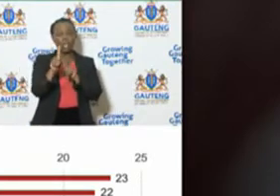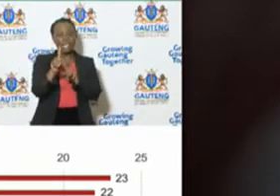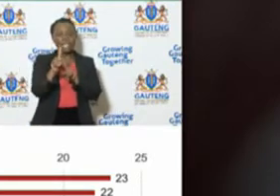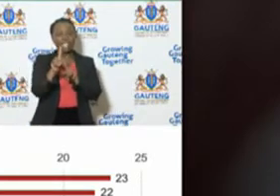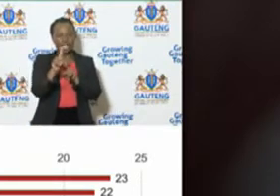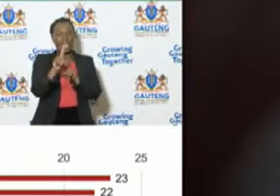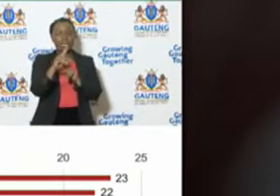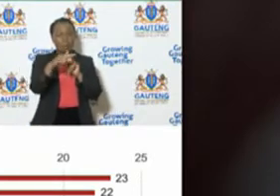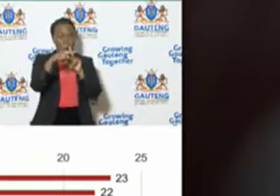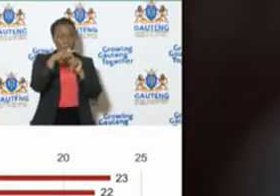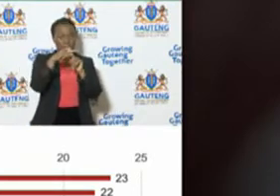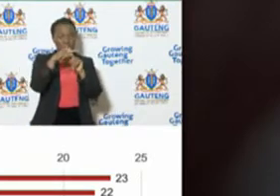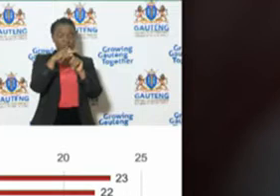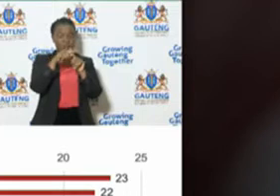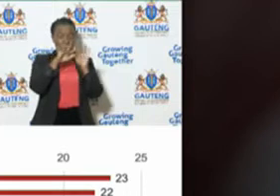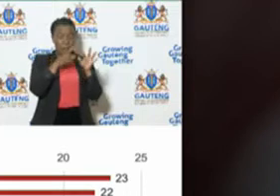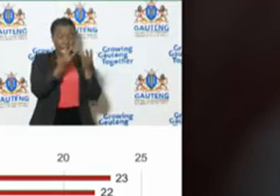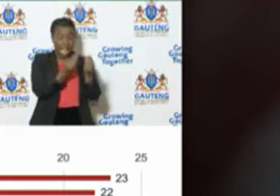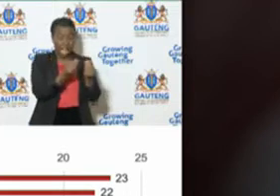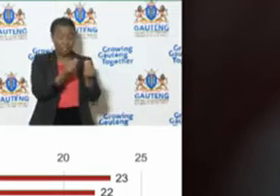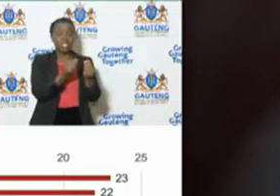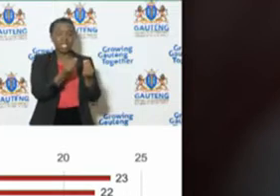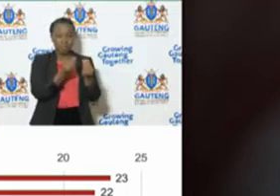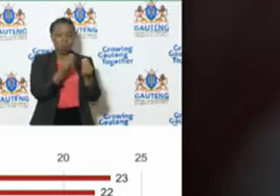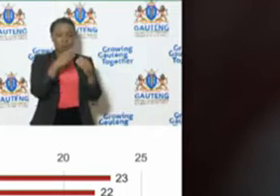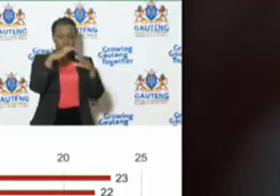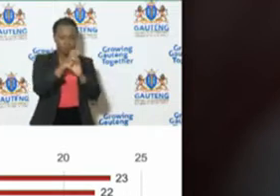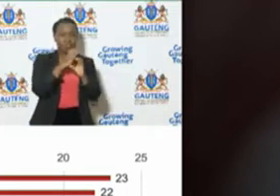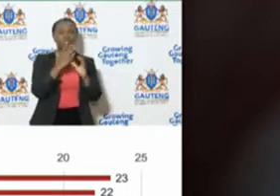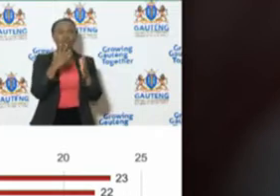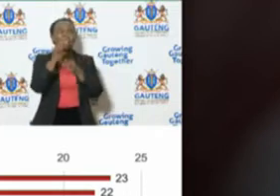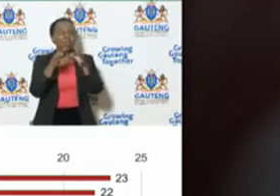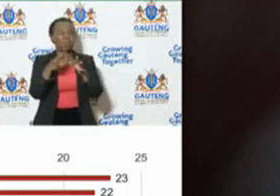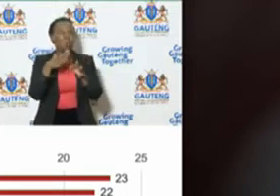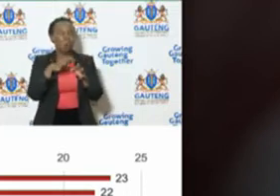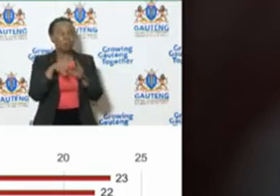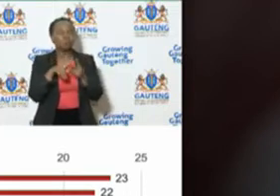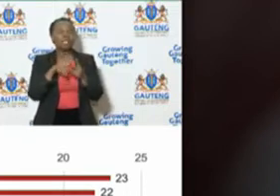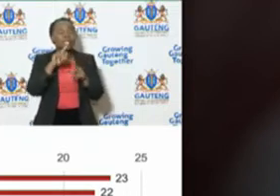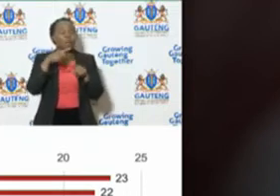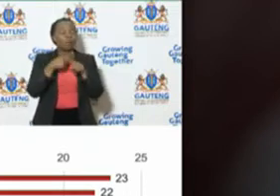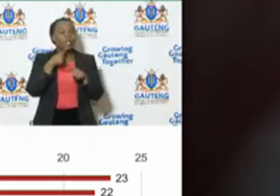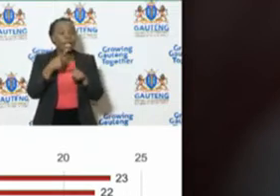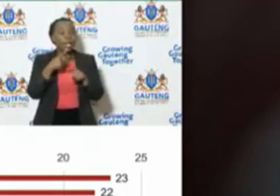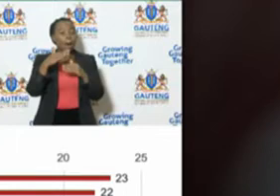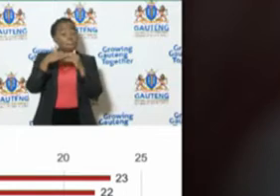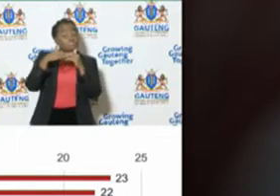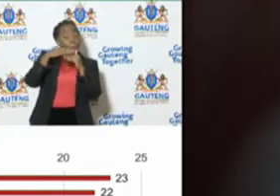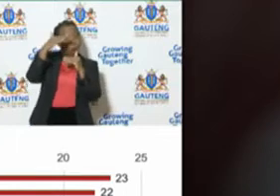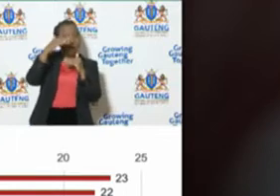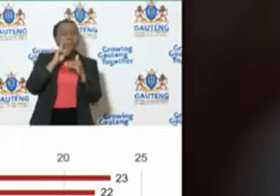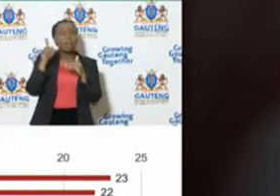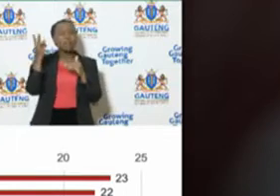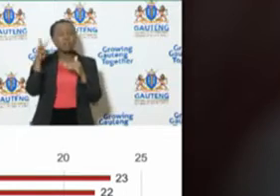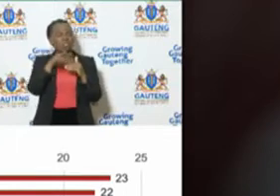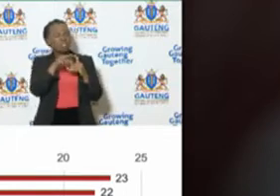cases. And I want to explain to you that by more cases, sometimes the cases may appear few.